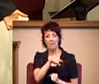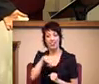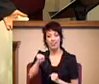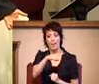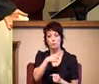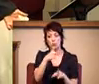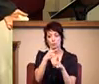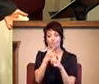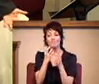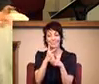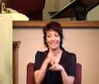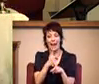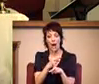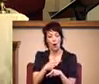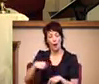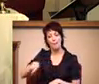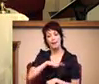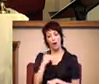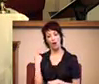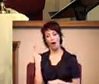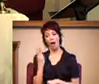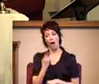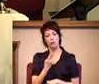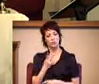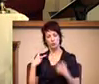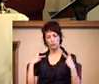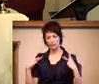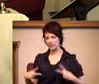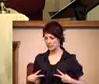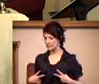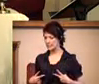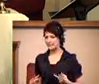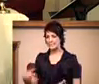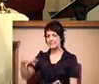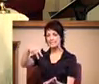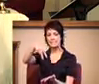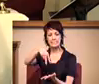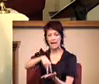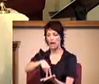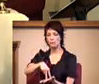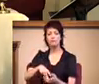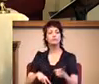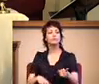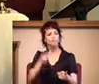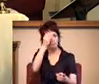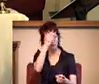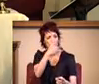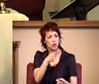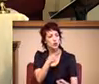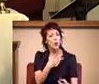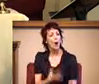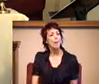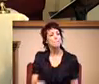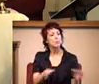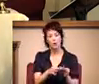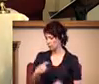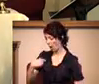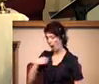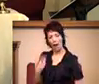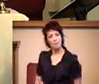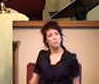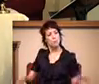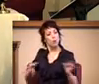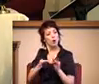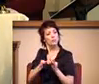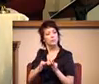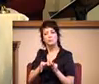There is this deep desire to physically put oneself somewhere that says, you matter, I matter, and somehow, some way,